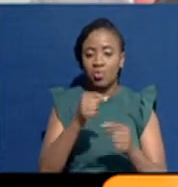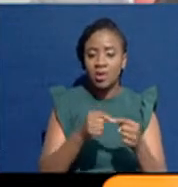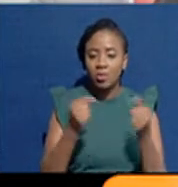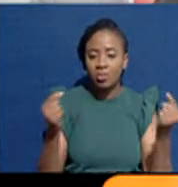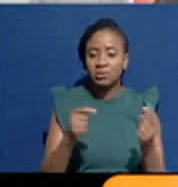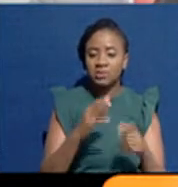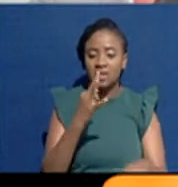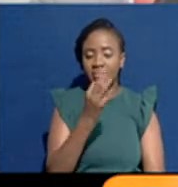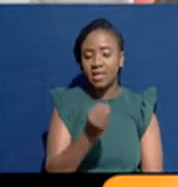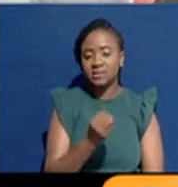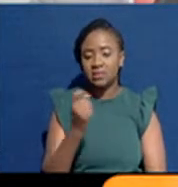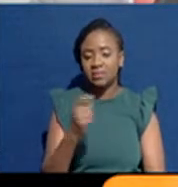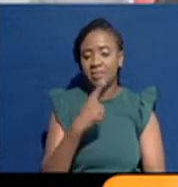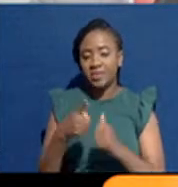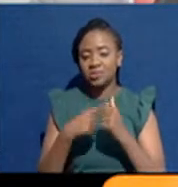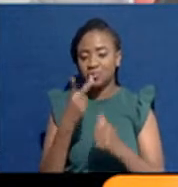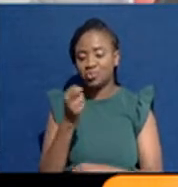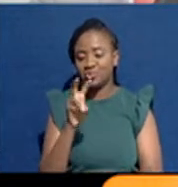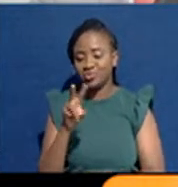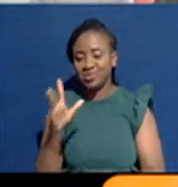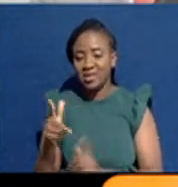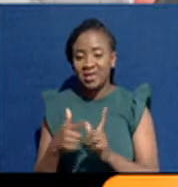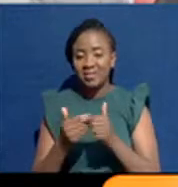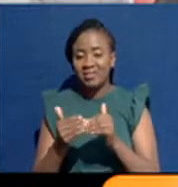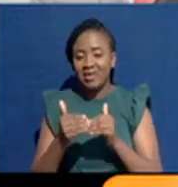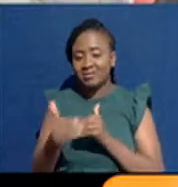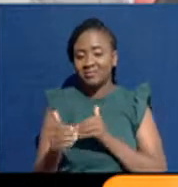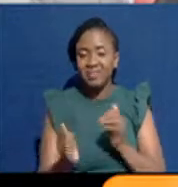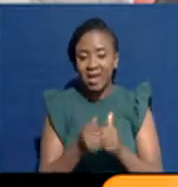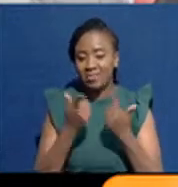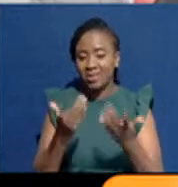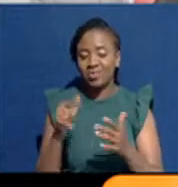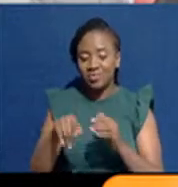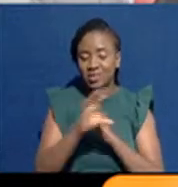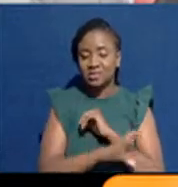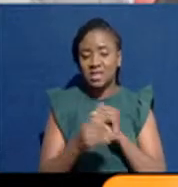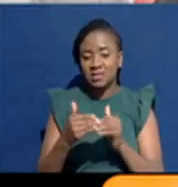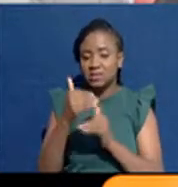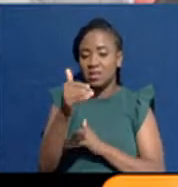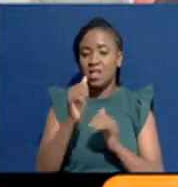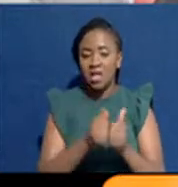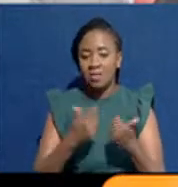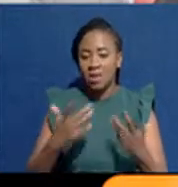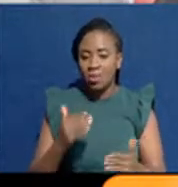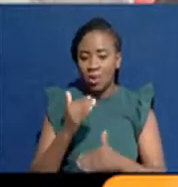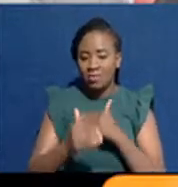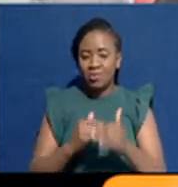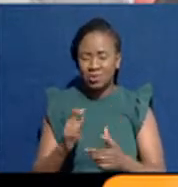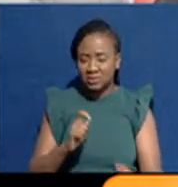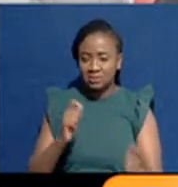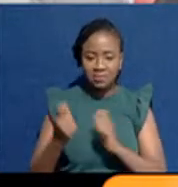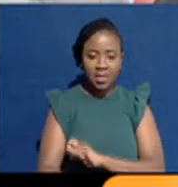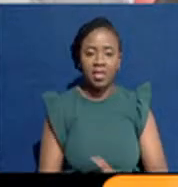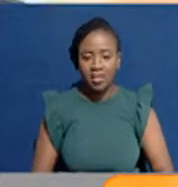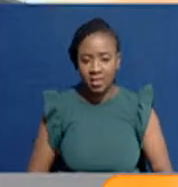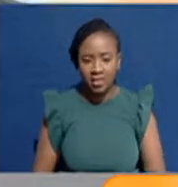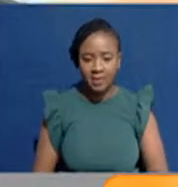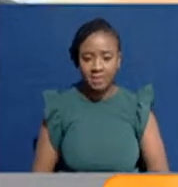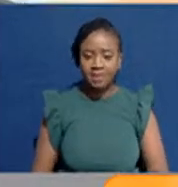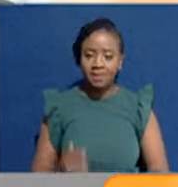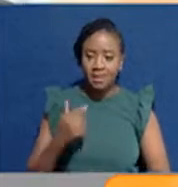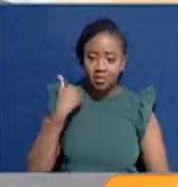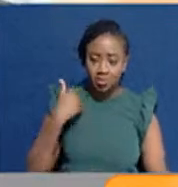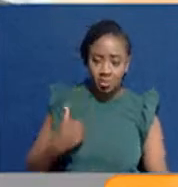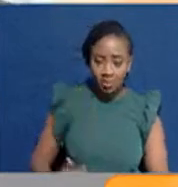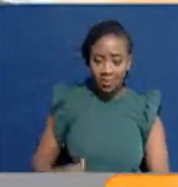2023, where are you taking the country? Is there a headway? Is there a light after you reject and the process is overtaken by the time? Mm-hmm. So what I'm saying is that